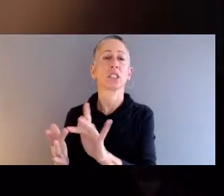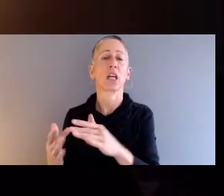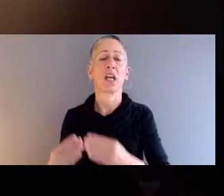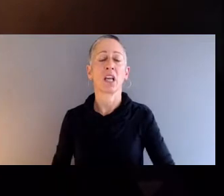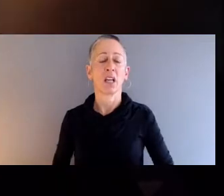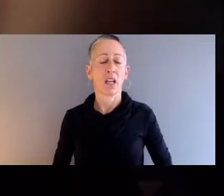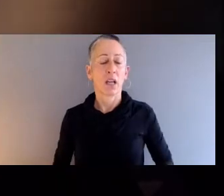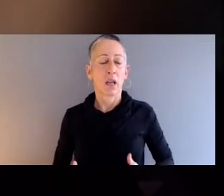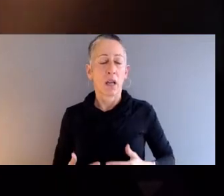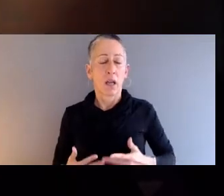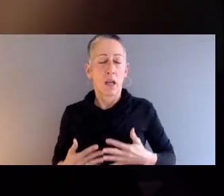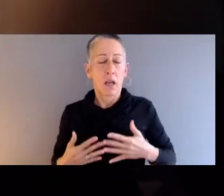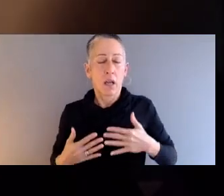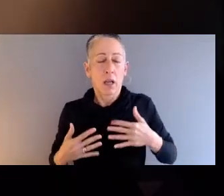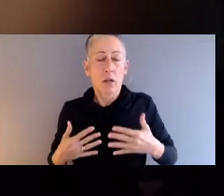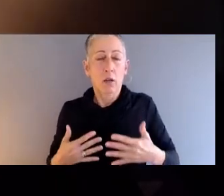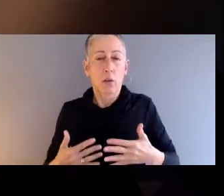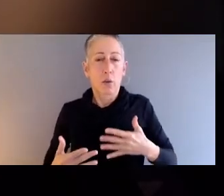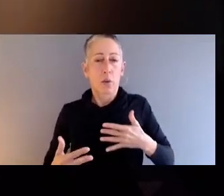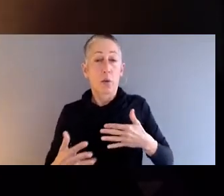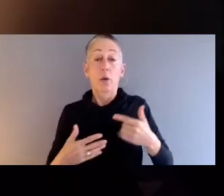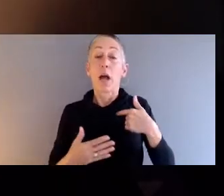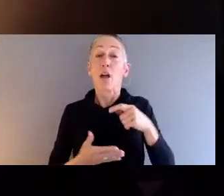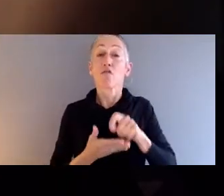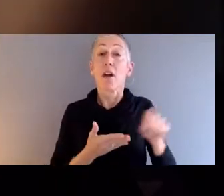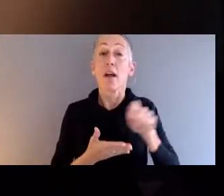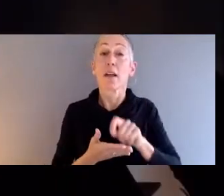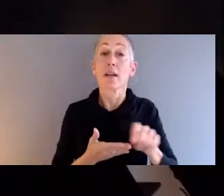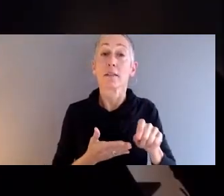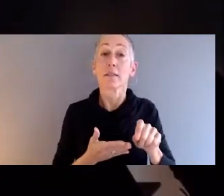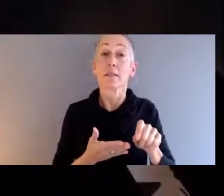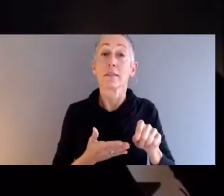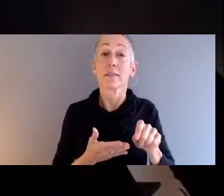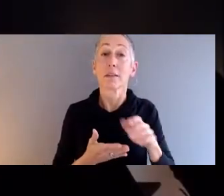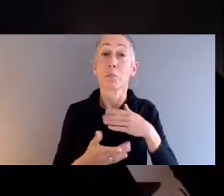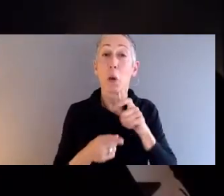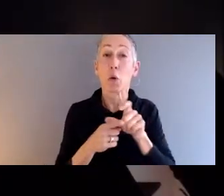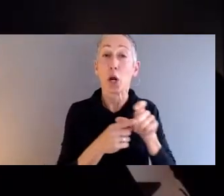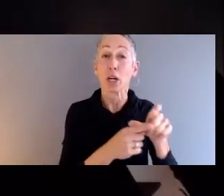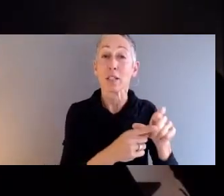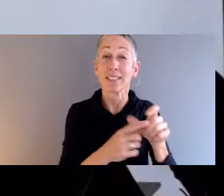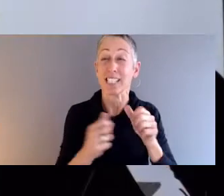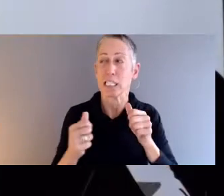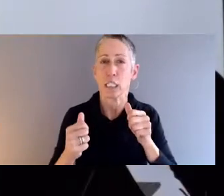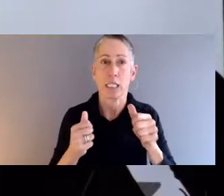that whenever I'm writing, I try to create something to compete with that. So stay in the fight, y'all.